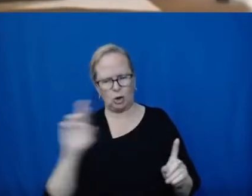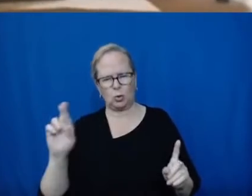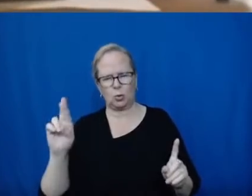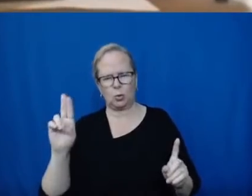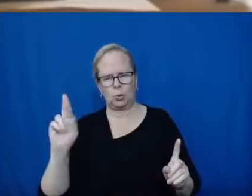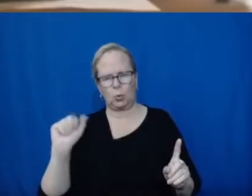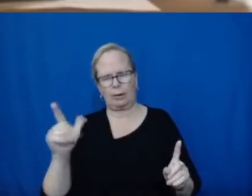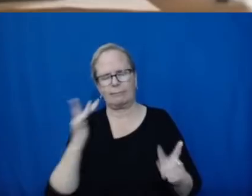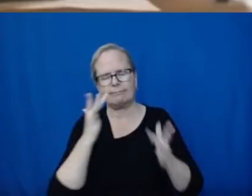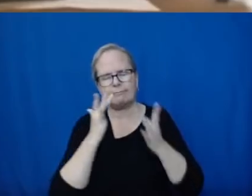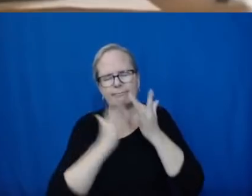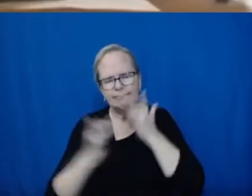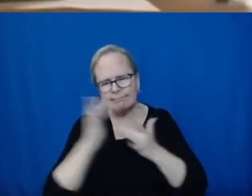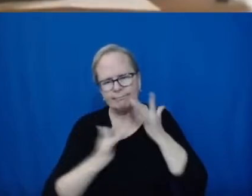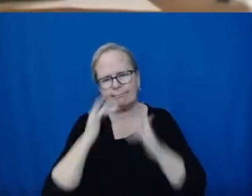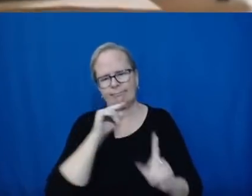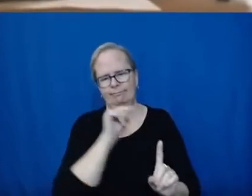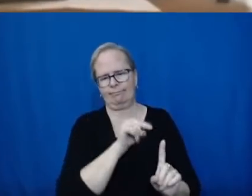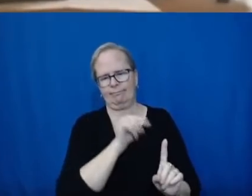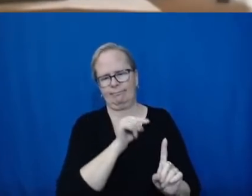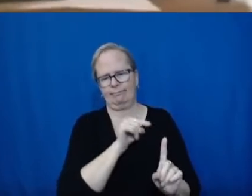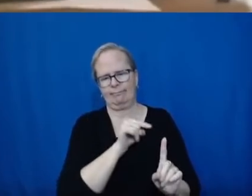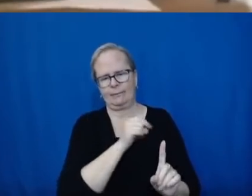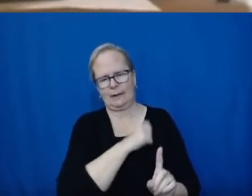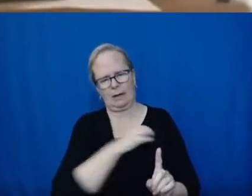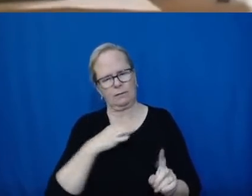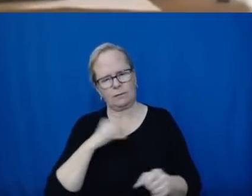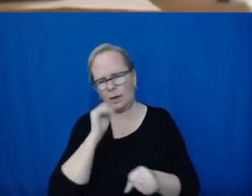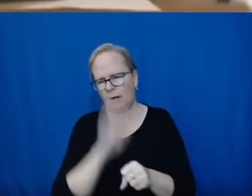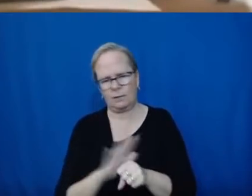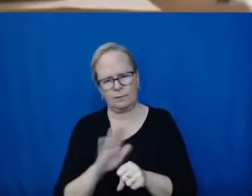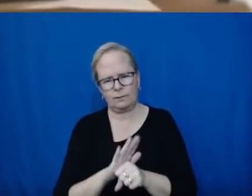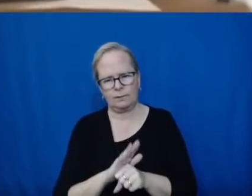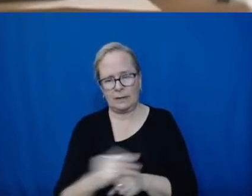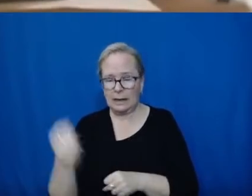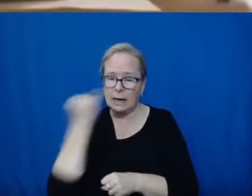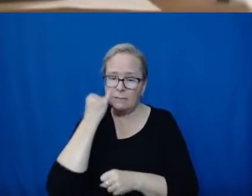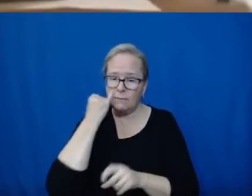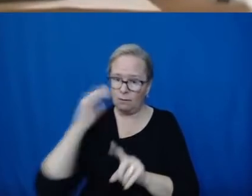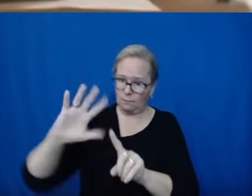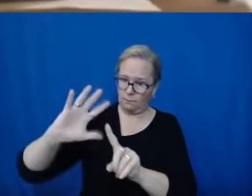ongoing pandemic. I wonder how many of us will be left if we ever tackle the fifth wave.